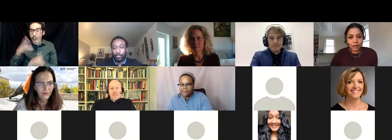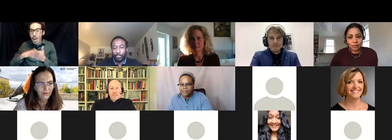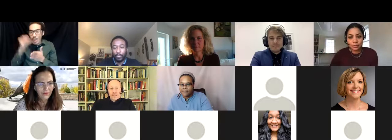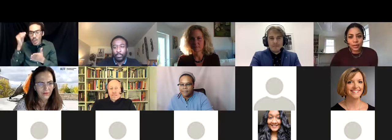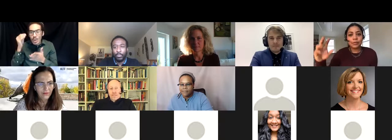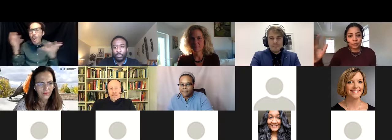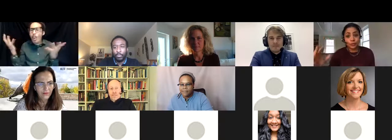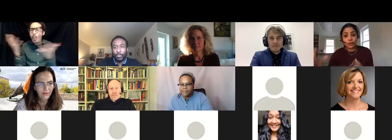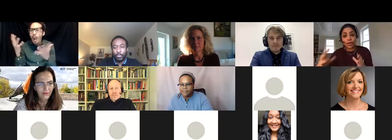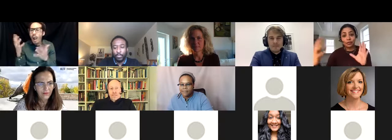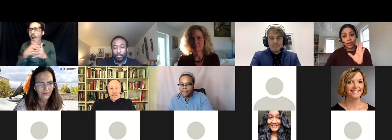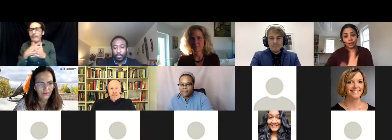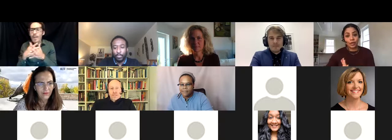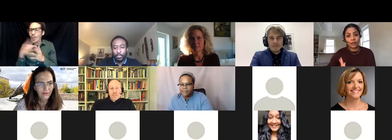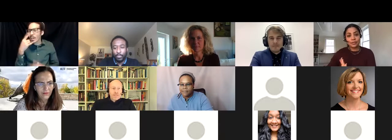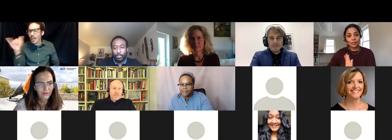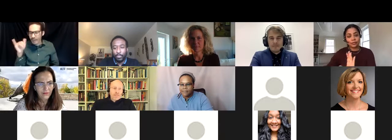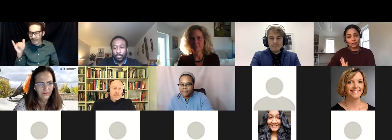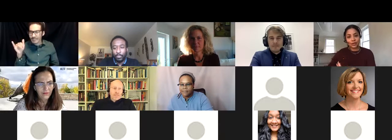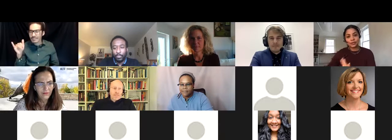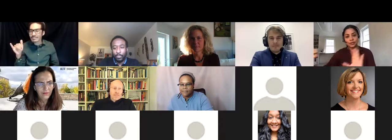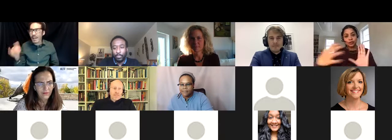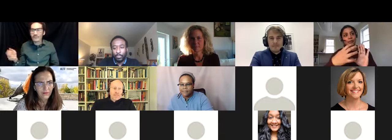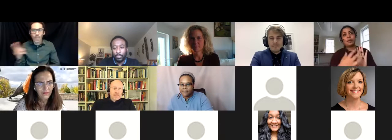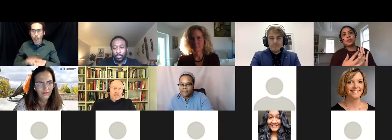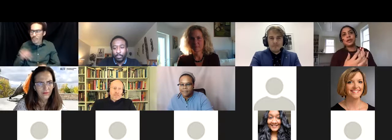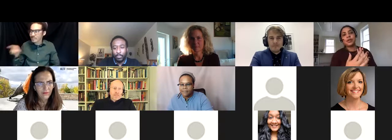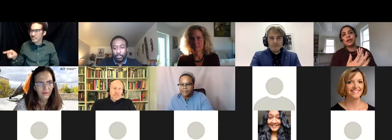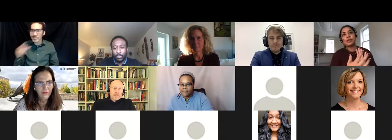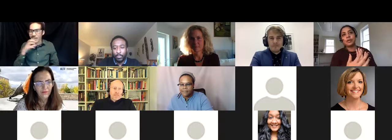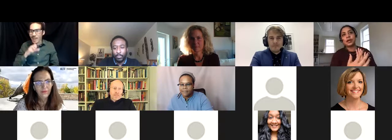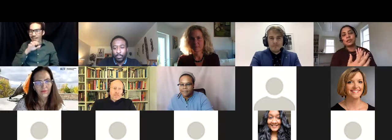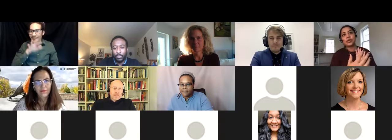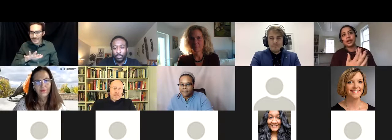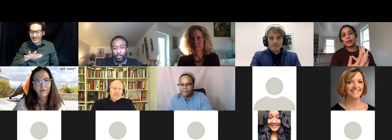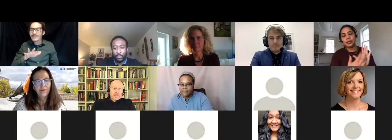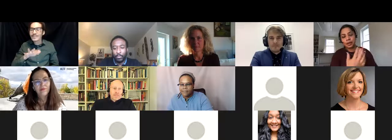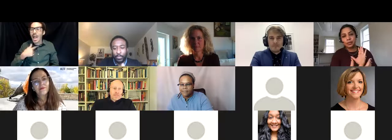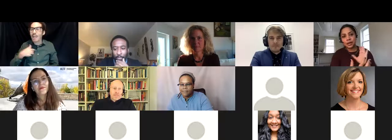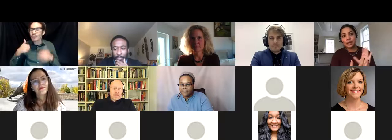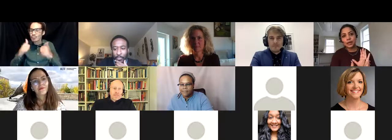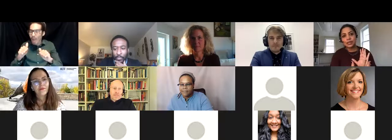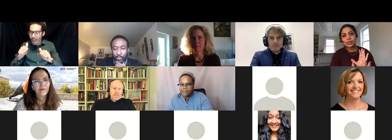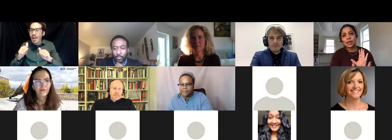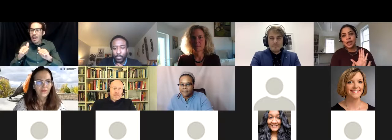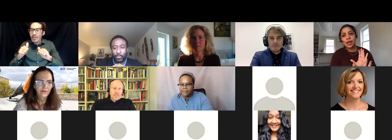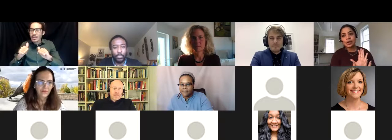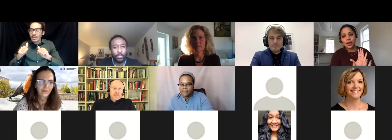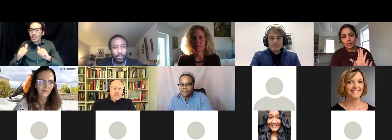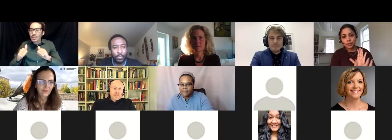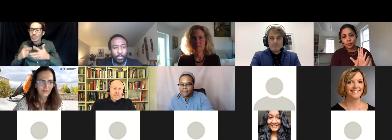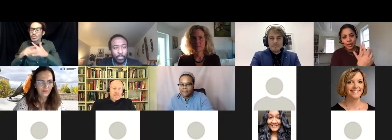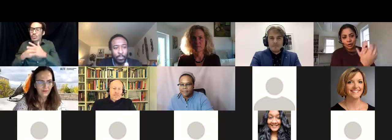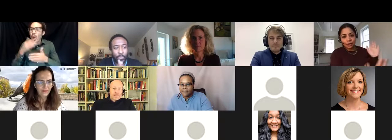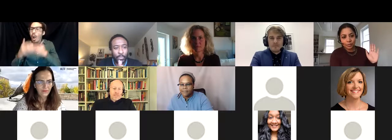like, of course. And for him, at 5 years old, I'm probably I'm beginning that process, that how do